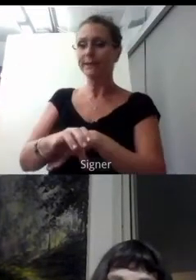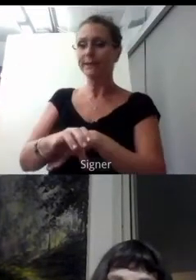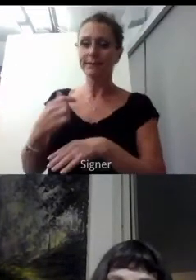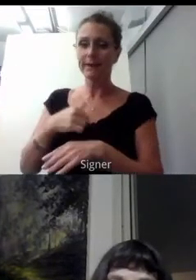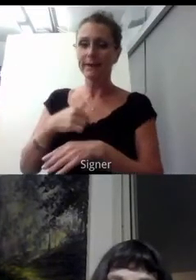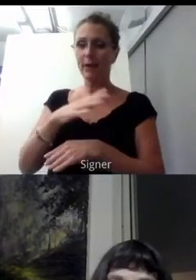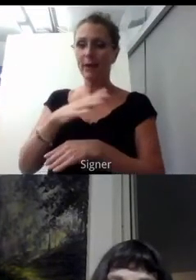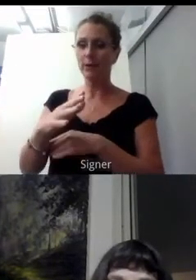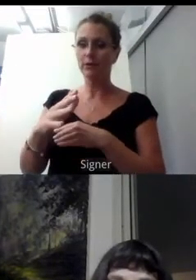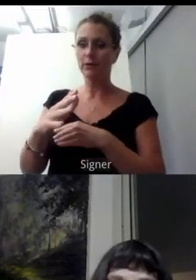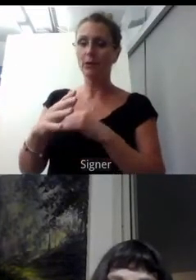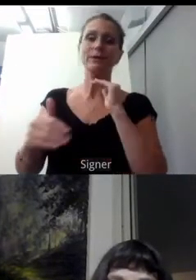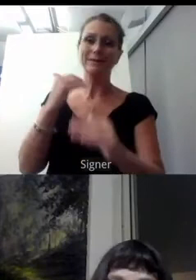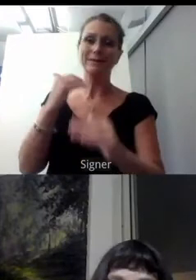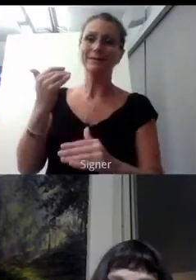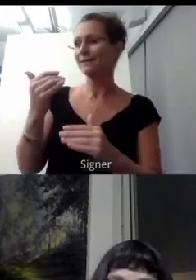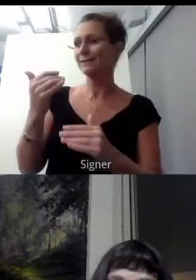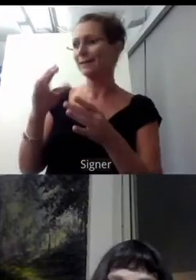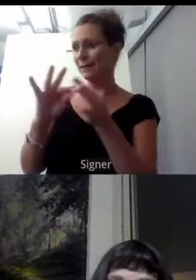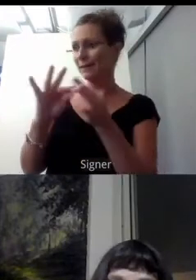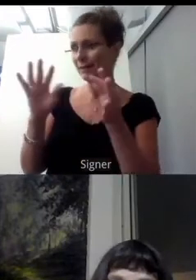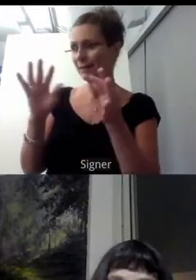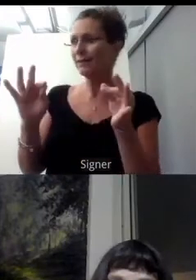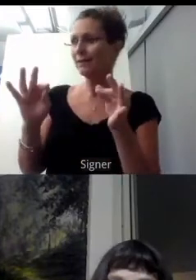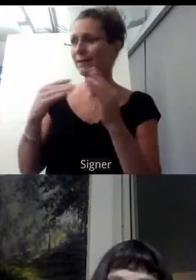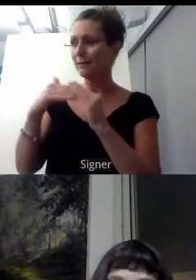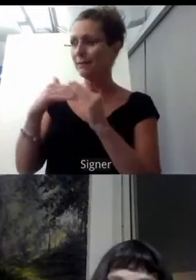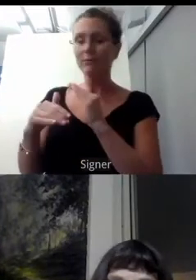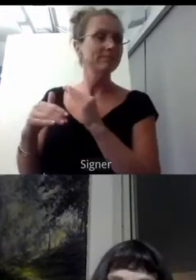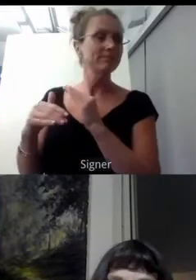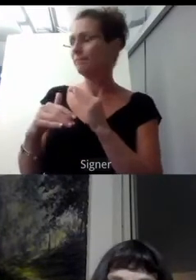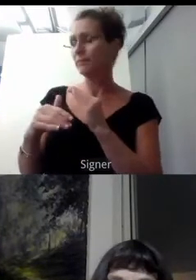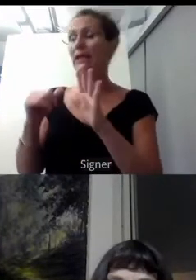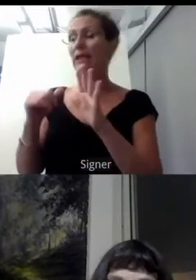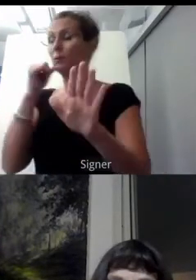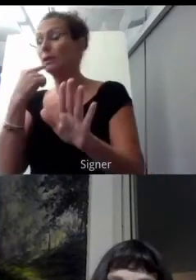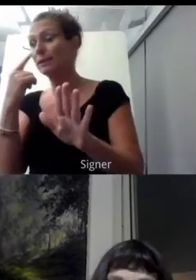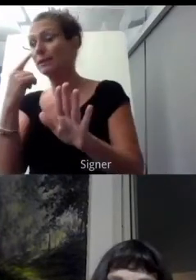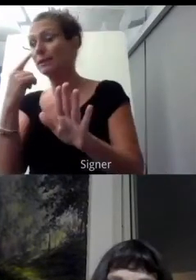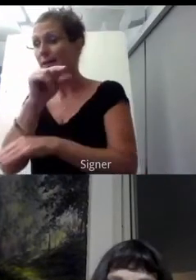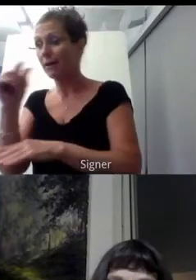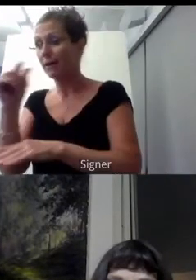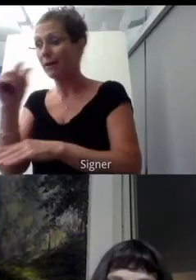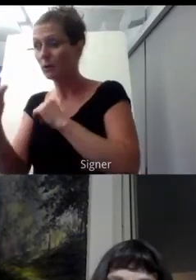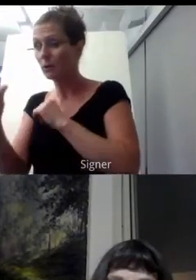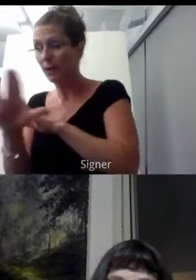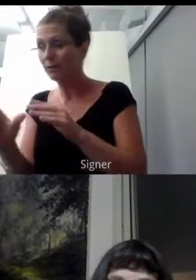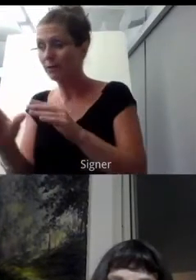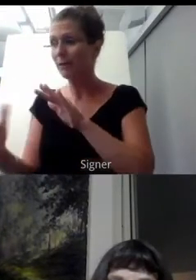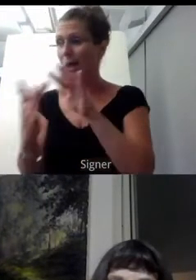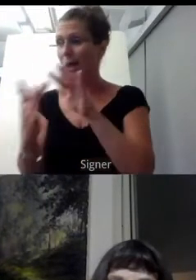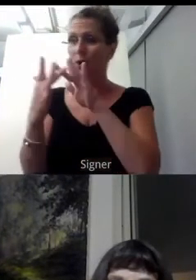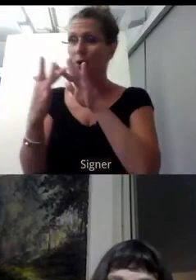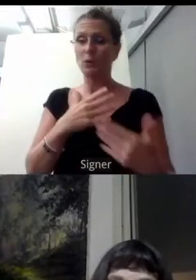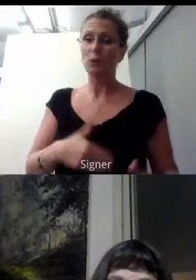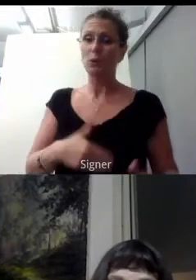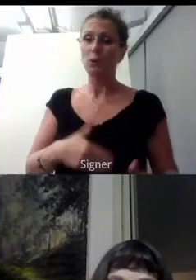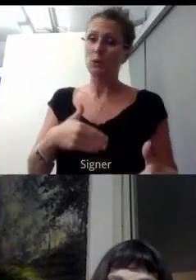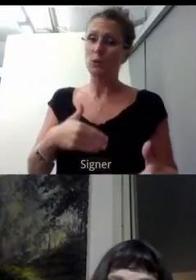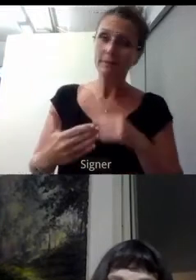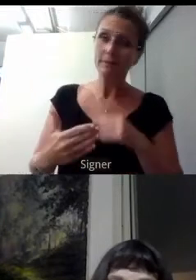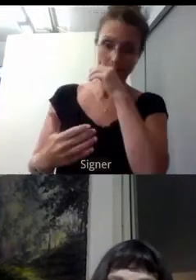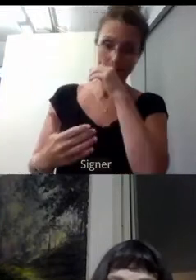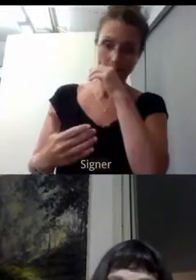suggesting that's the way this government's approaching it. Your outreach has been extremely commendable, but in the structure of an act, the